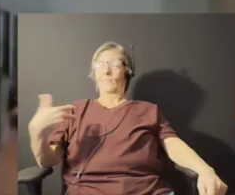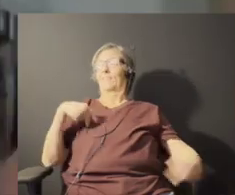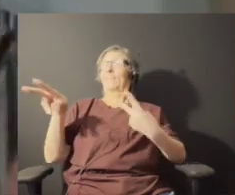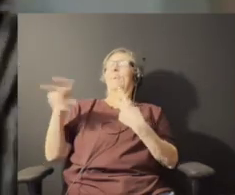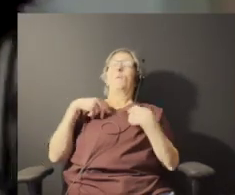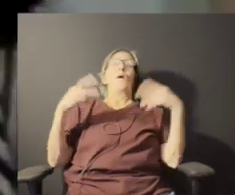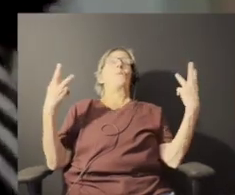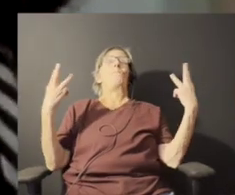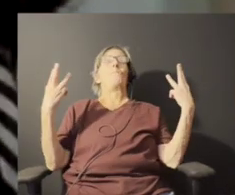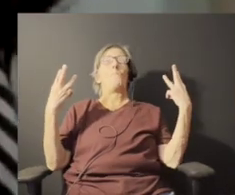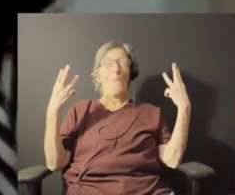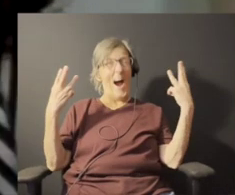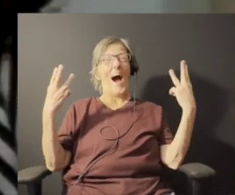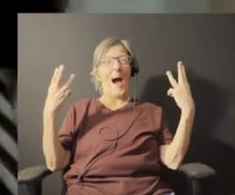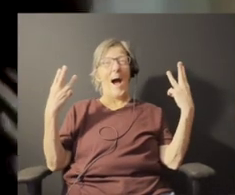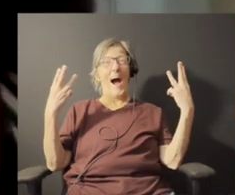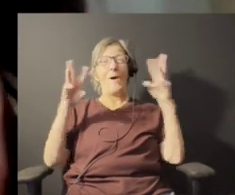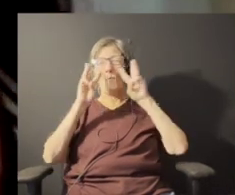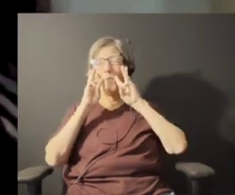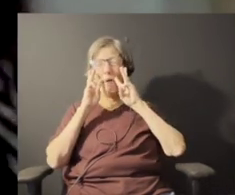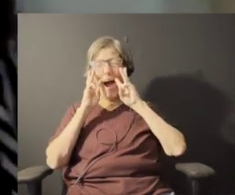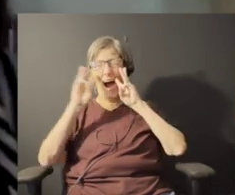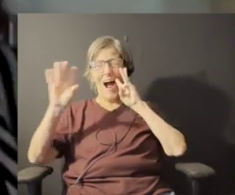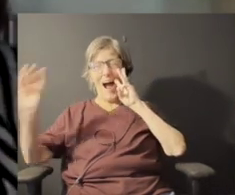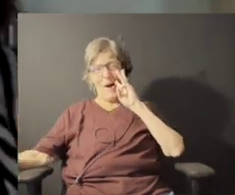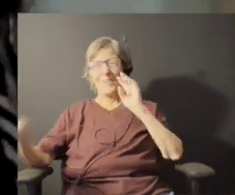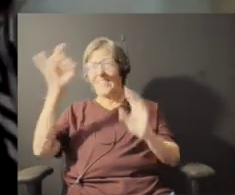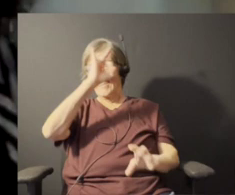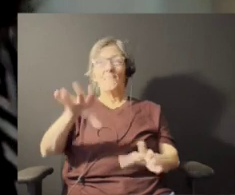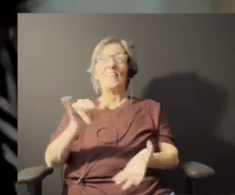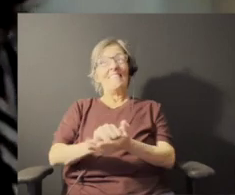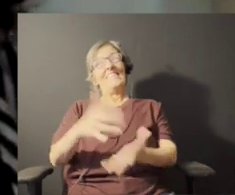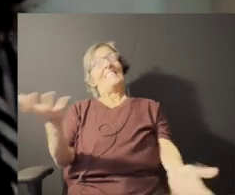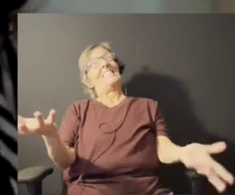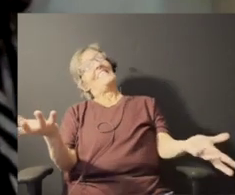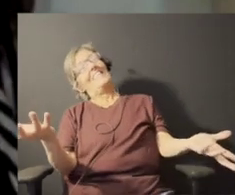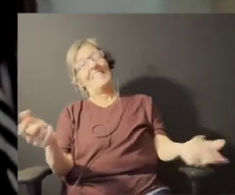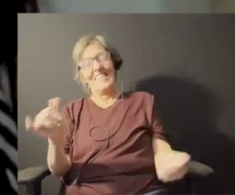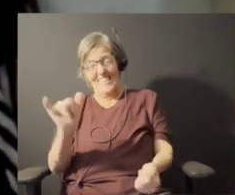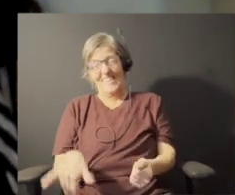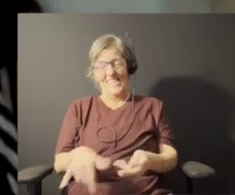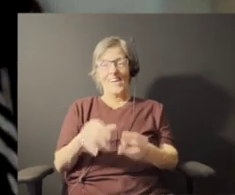Wow. Yeah. Wow. Okay. Well, there's that.